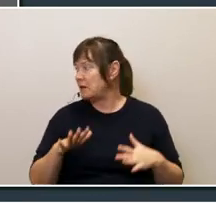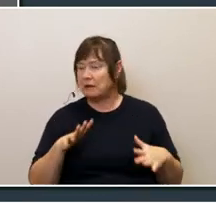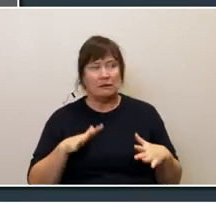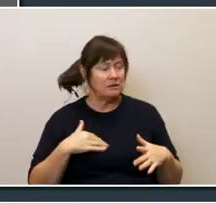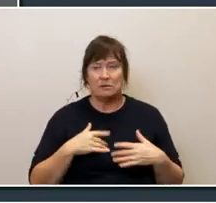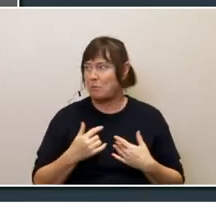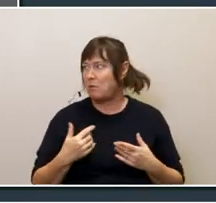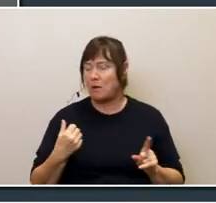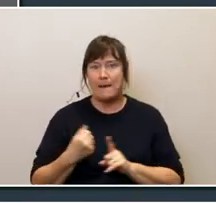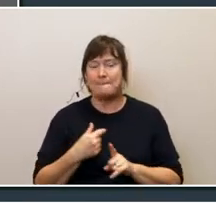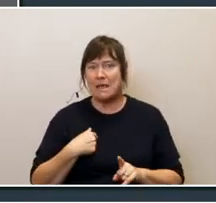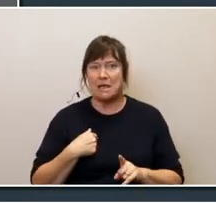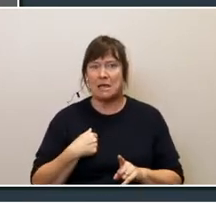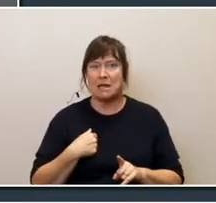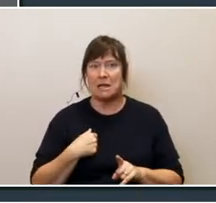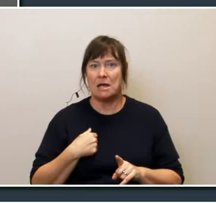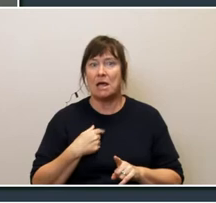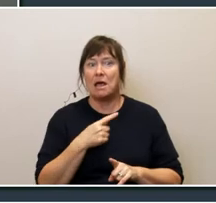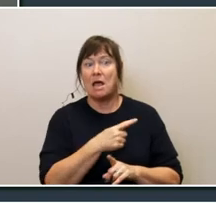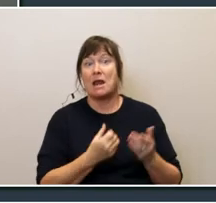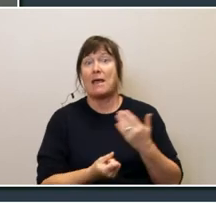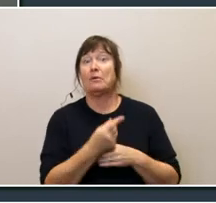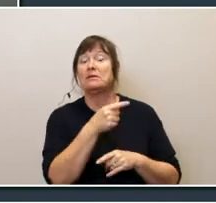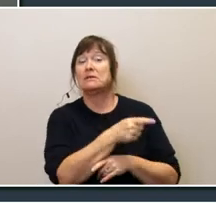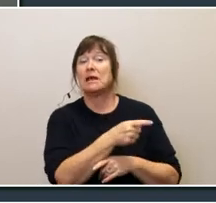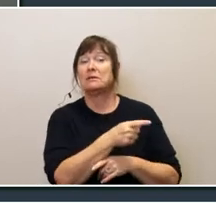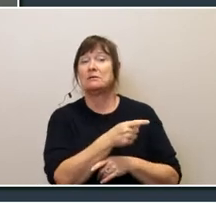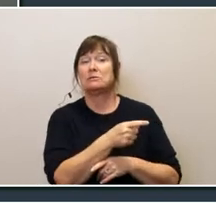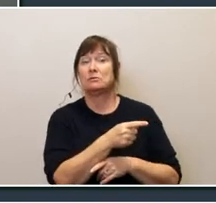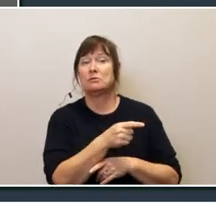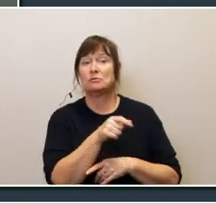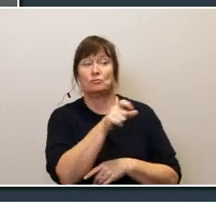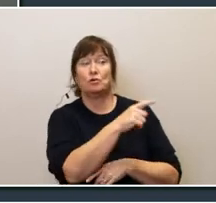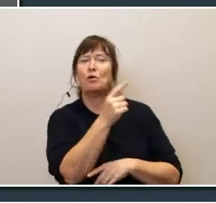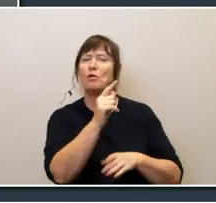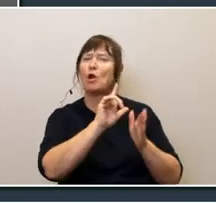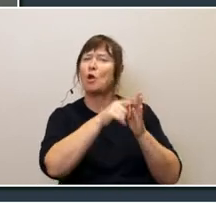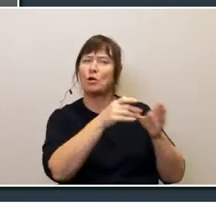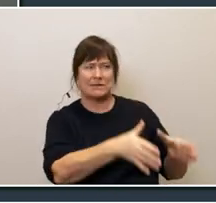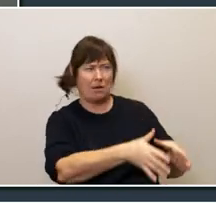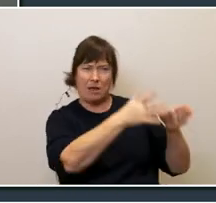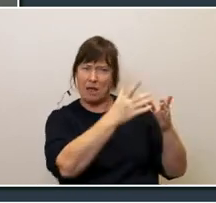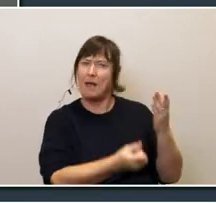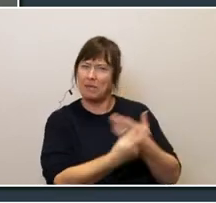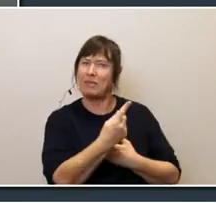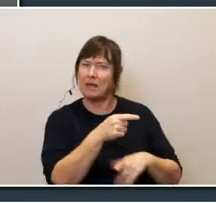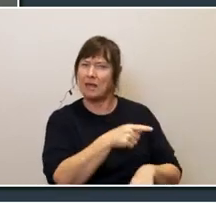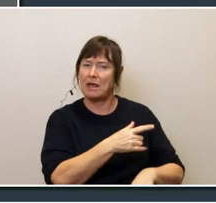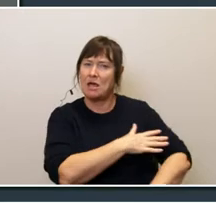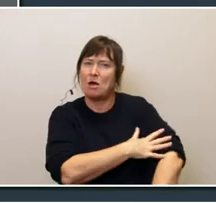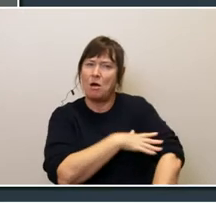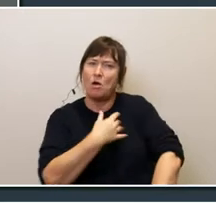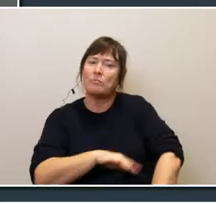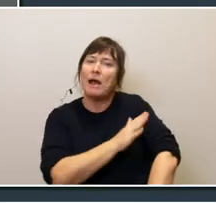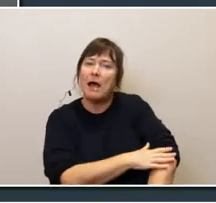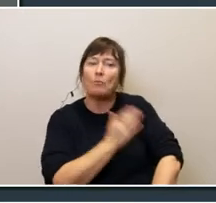hit me again, like the time I got hit just down the road by the clock tower. Injuring my arm, it was extremely